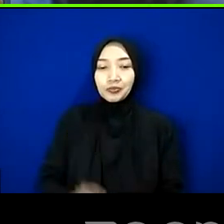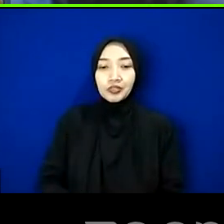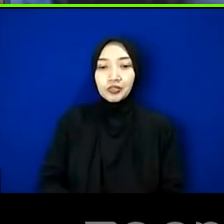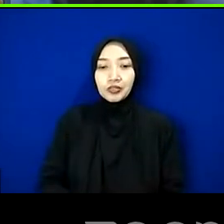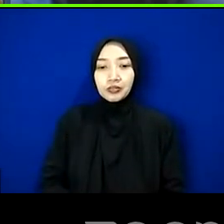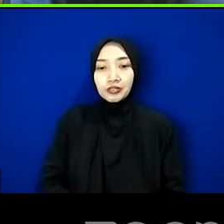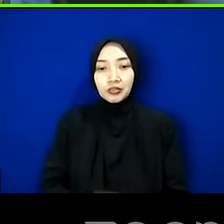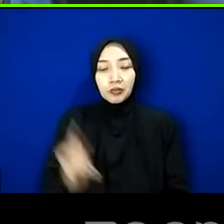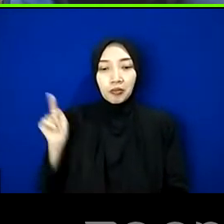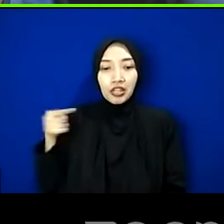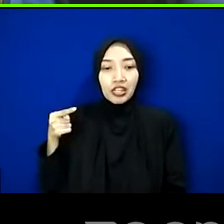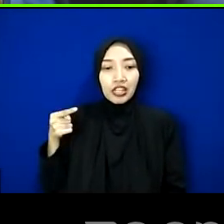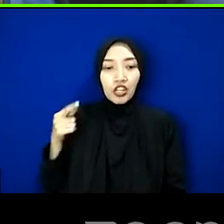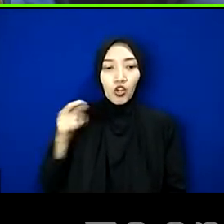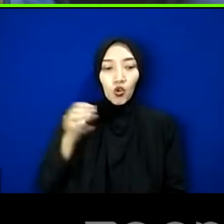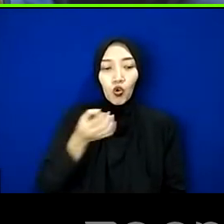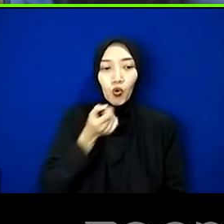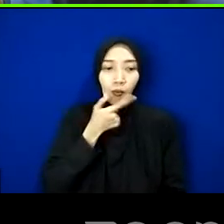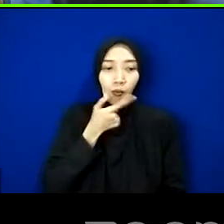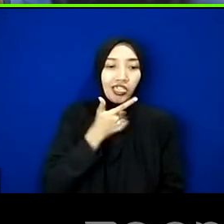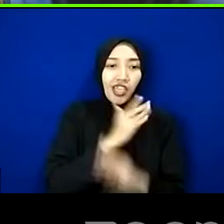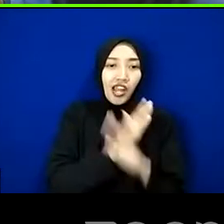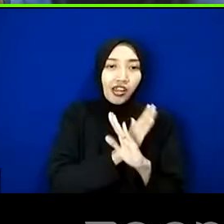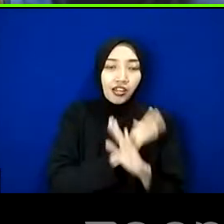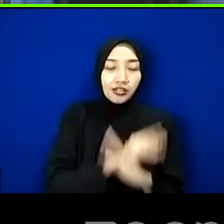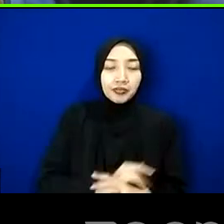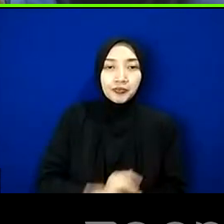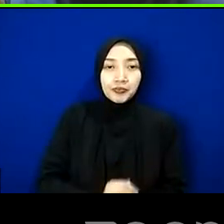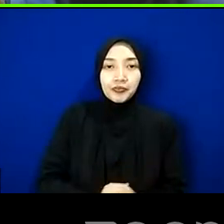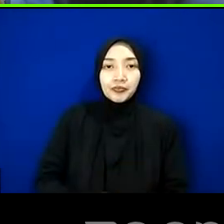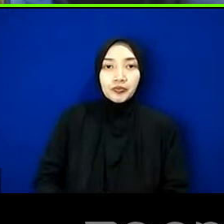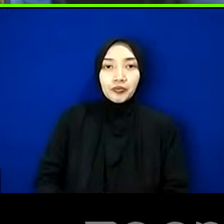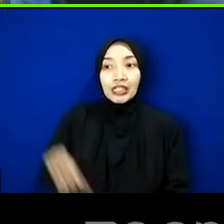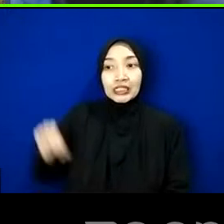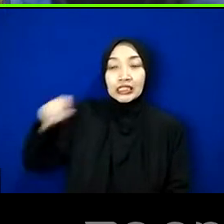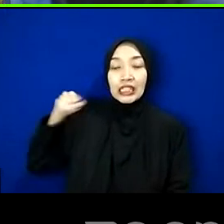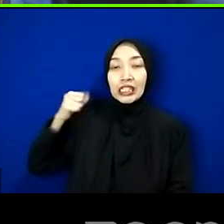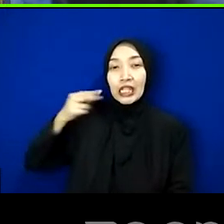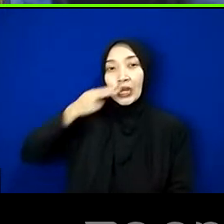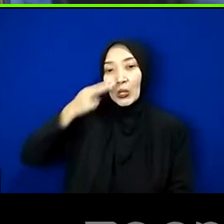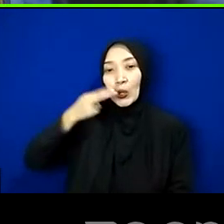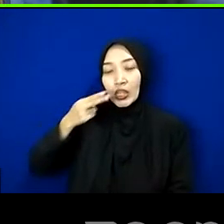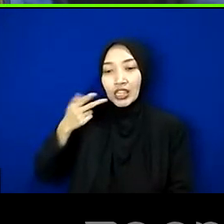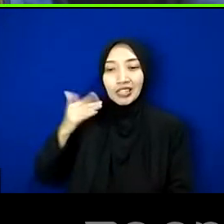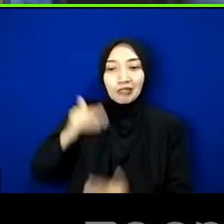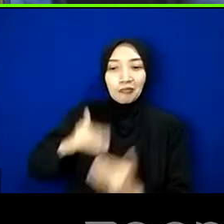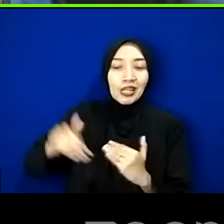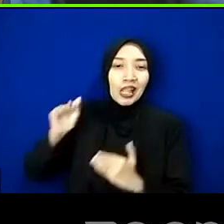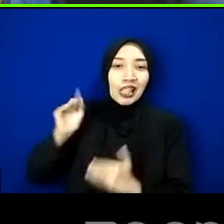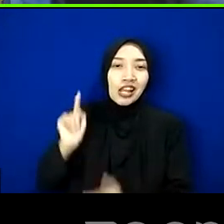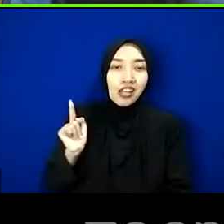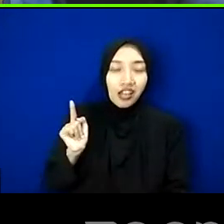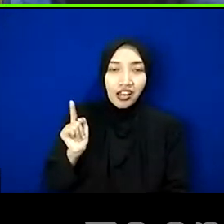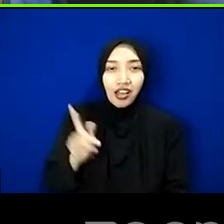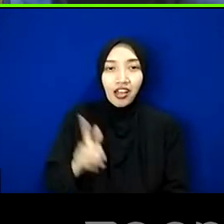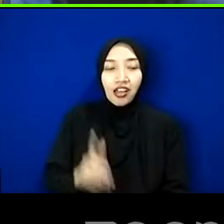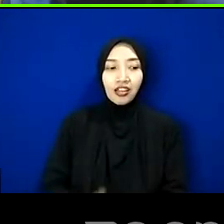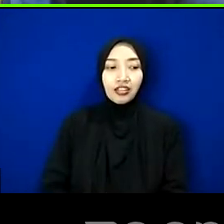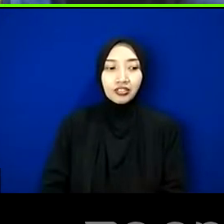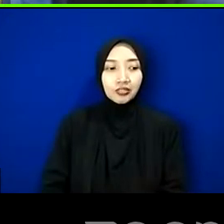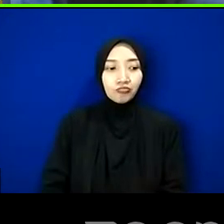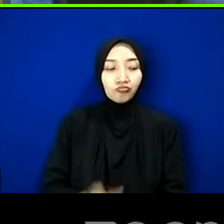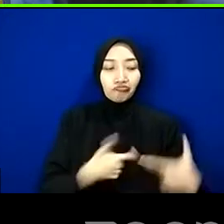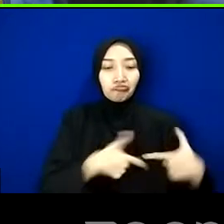it's actually also increased. So there is no correlation, or there is no a